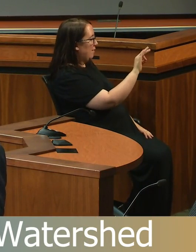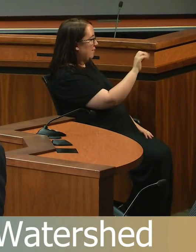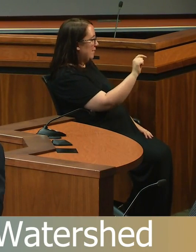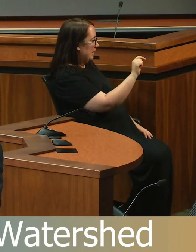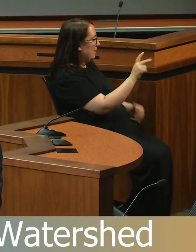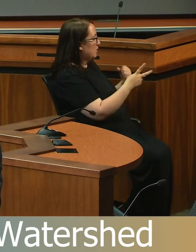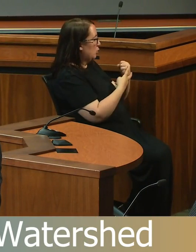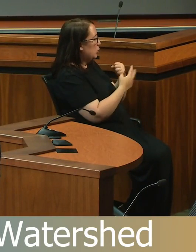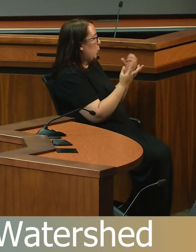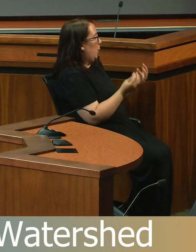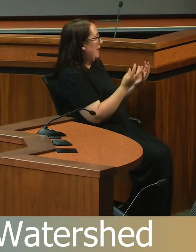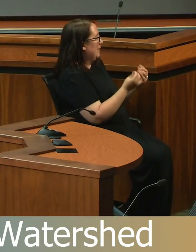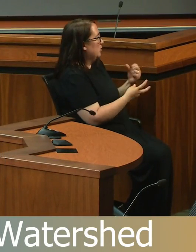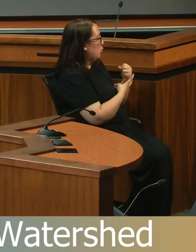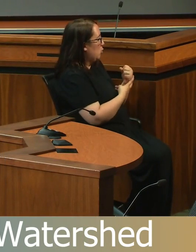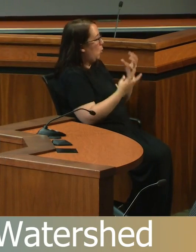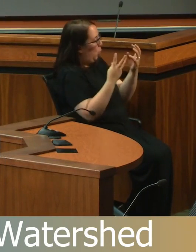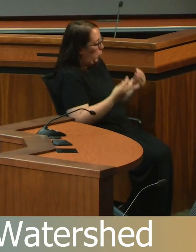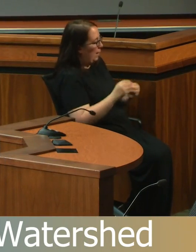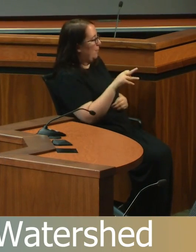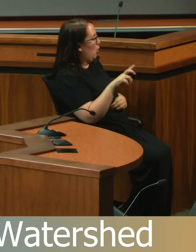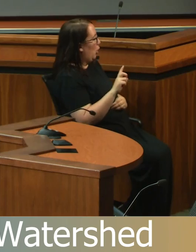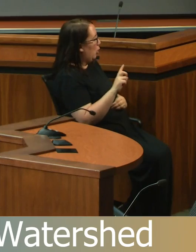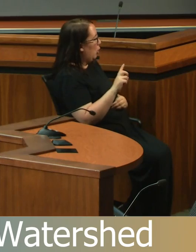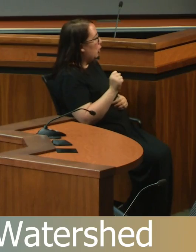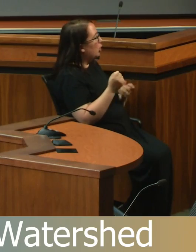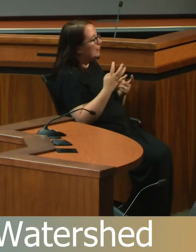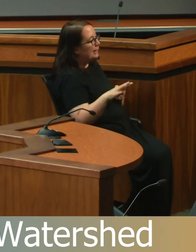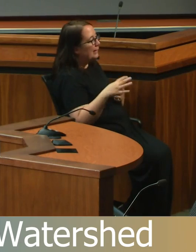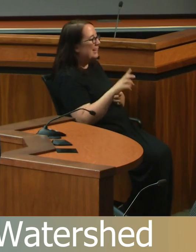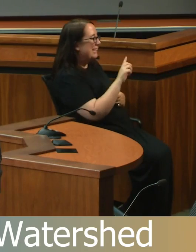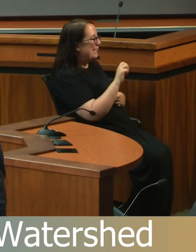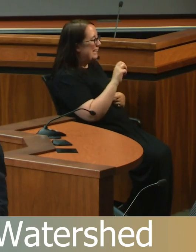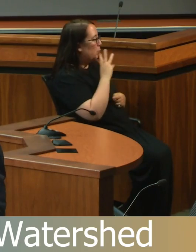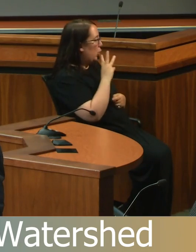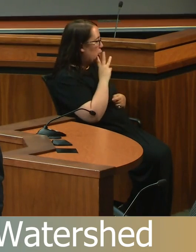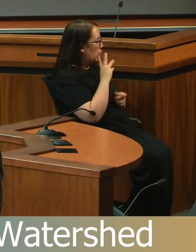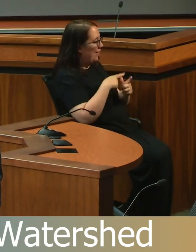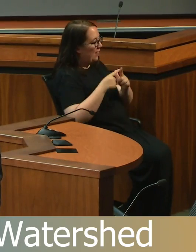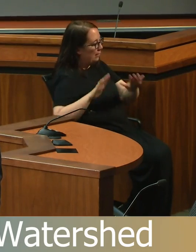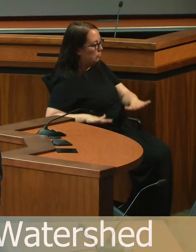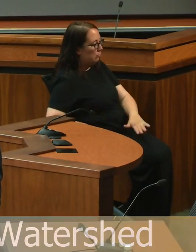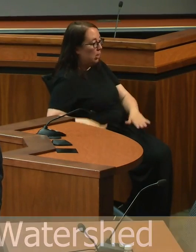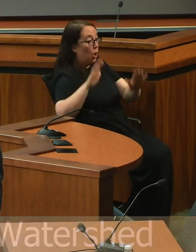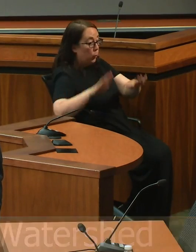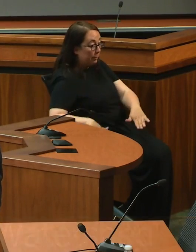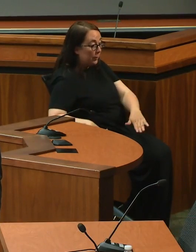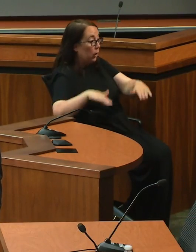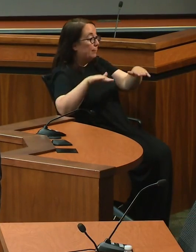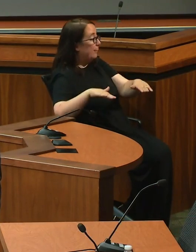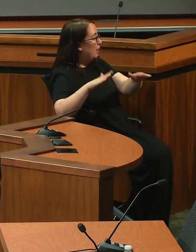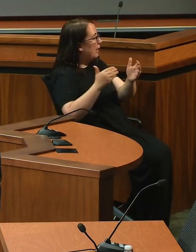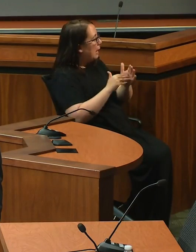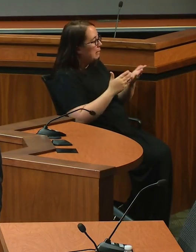that is wet storage, which is to say it's a wet pond that in theory could be dewatered with that system and then brought back up. So again, it's not a huge improvement, but every